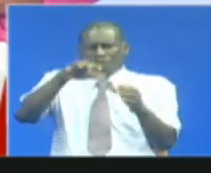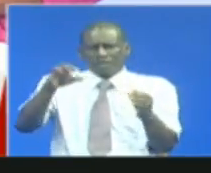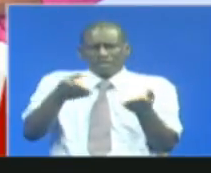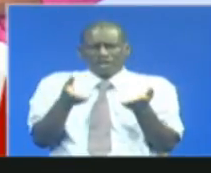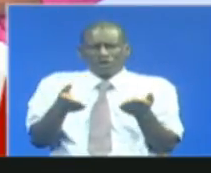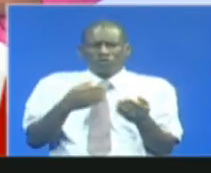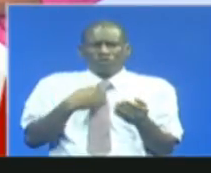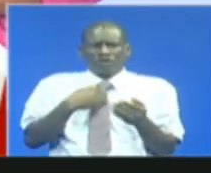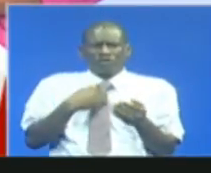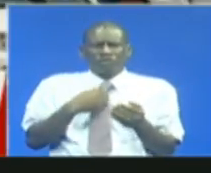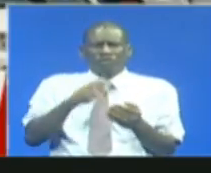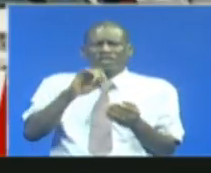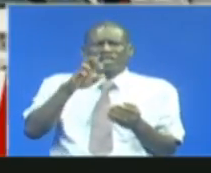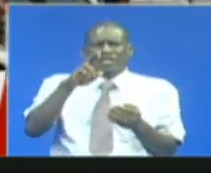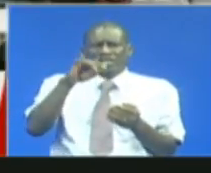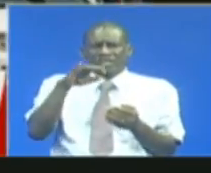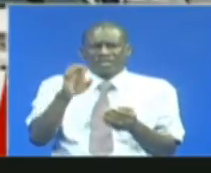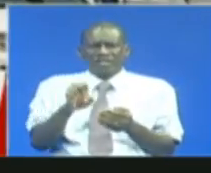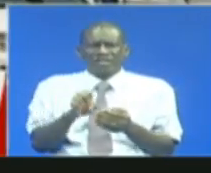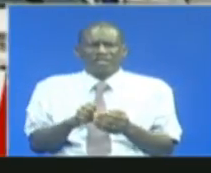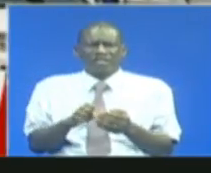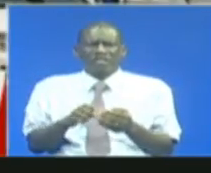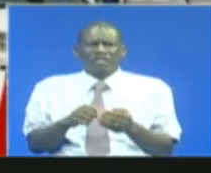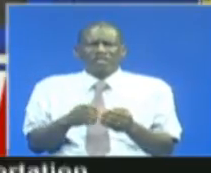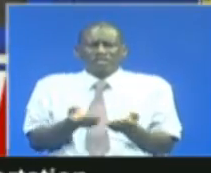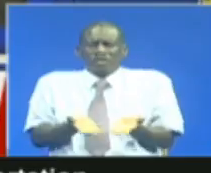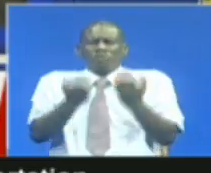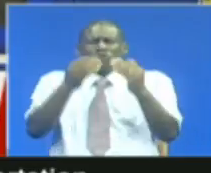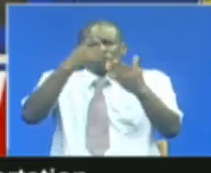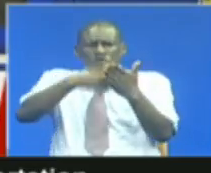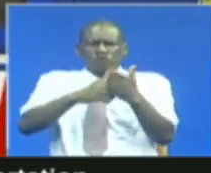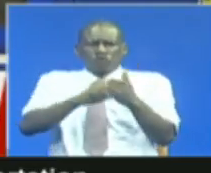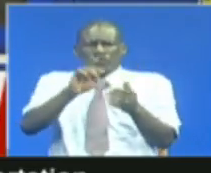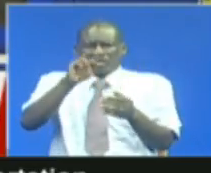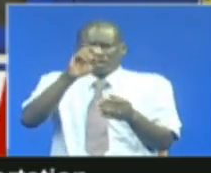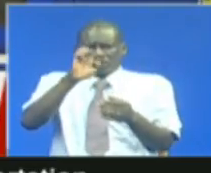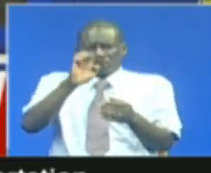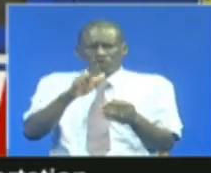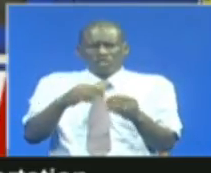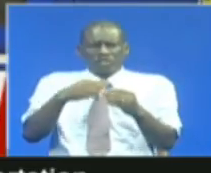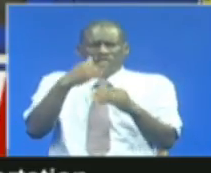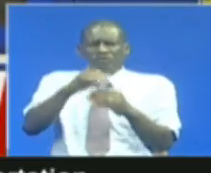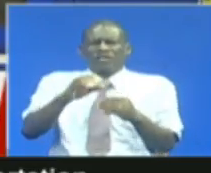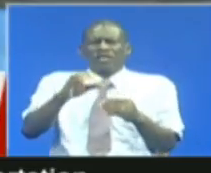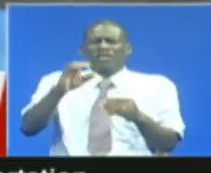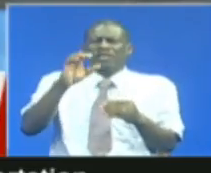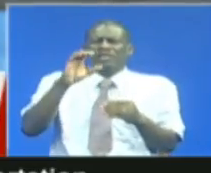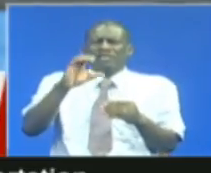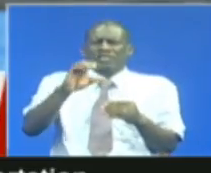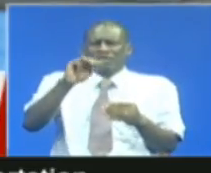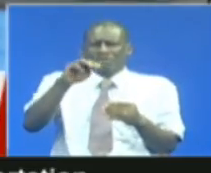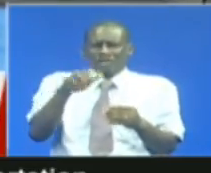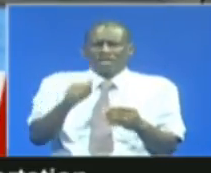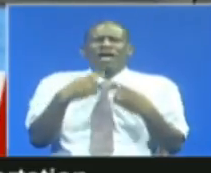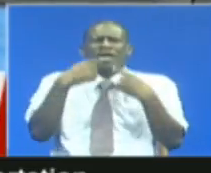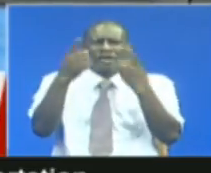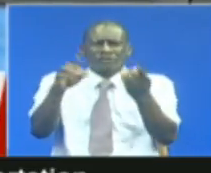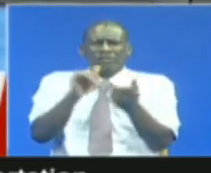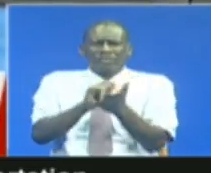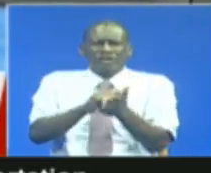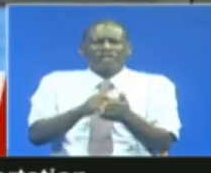is Lillian Carey. The gain in price for KenolKobil comes despite the Capital Markets Authority's announcement that there may have